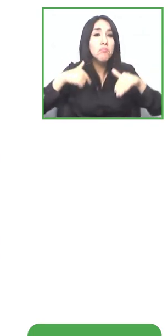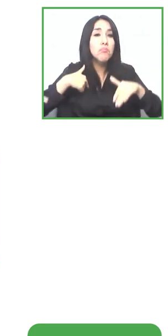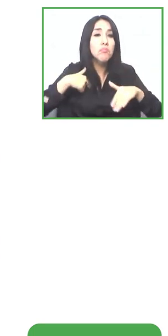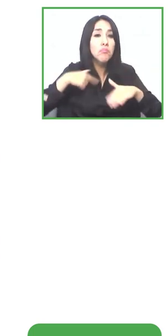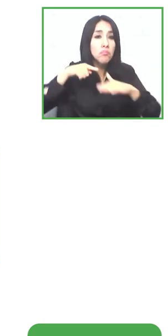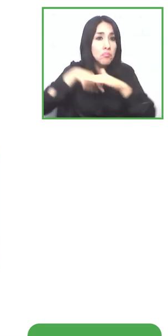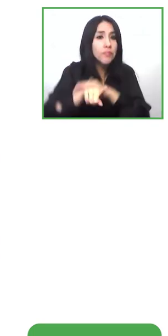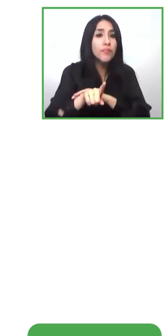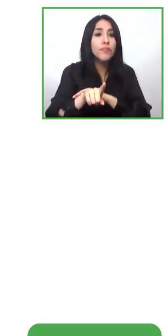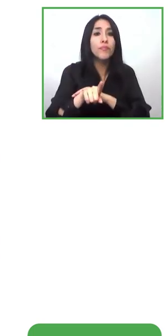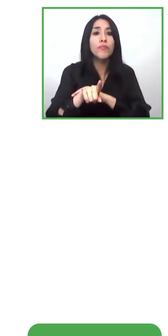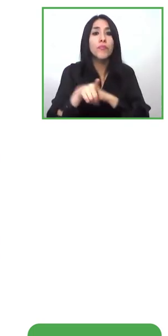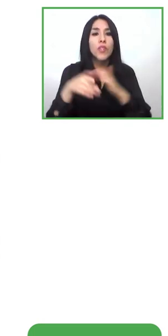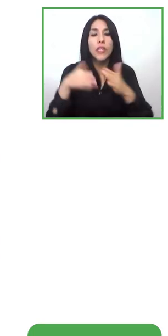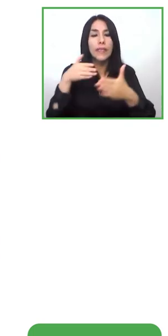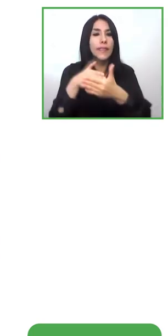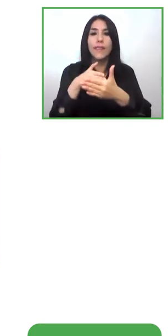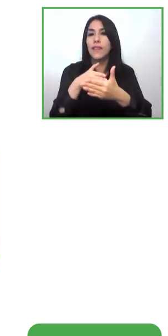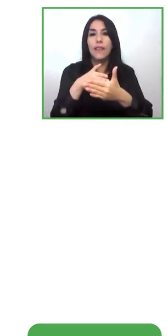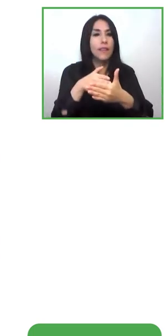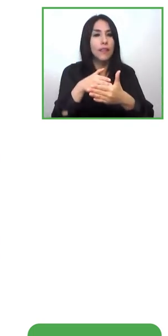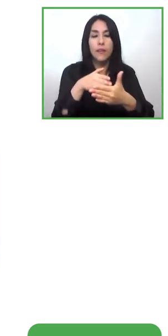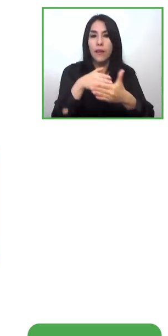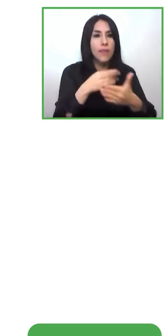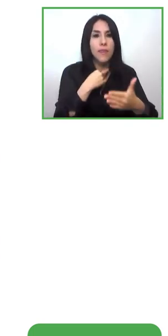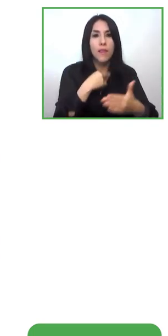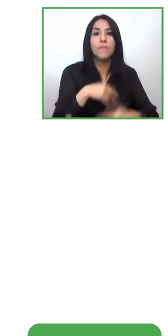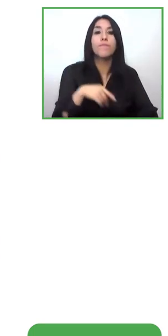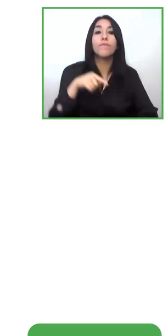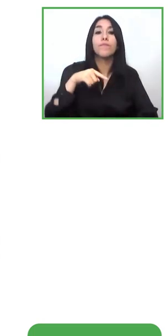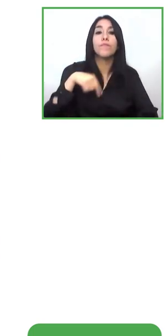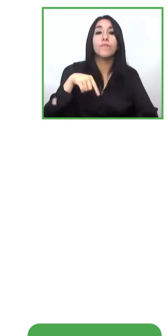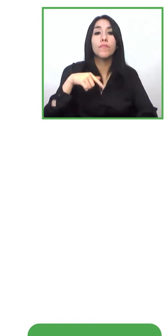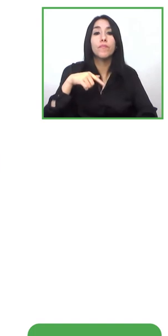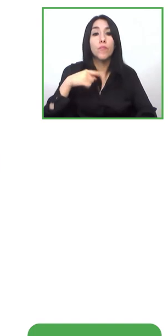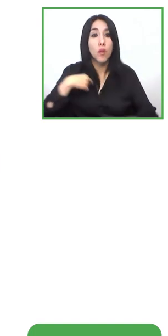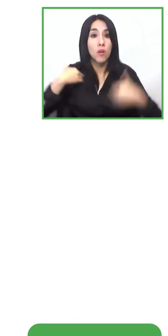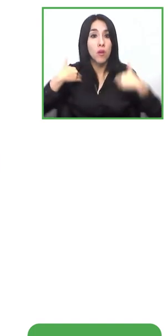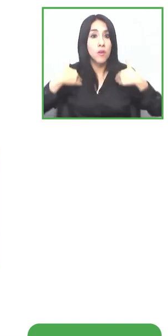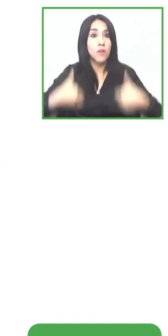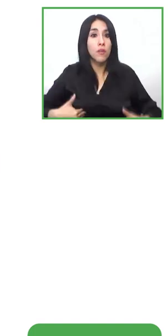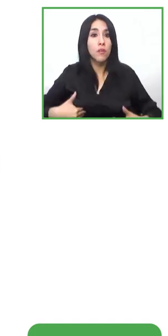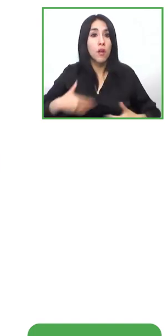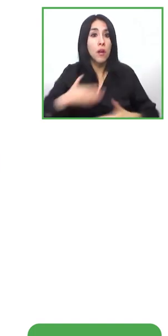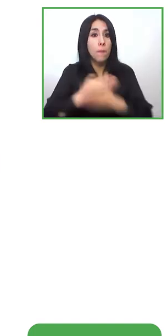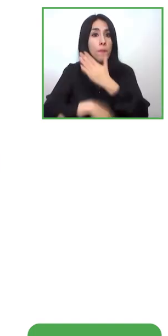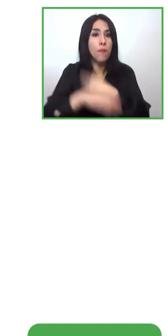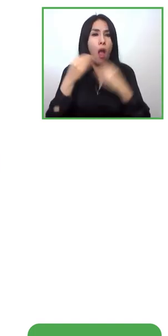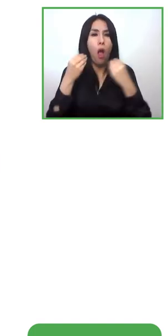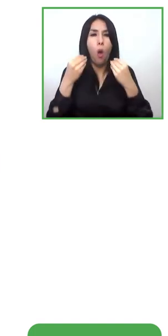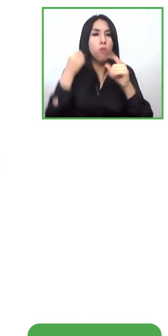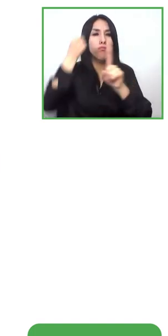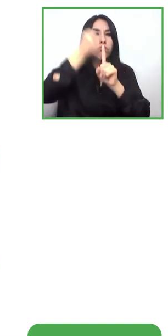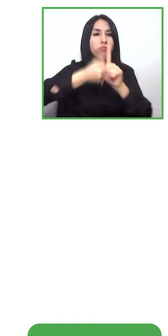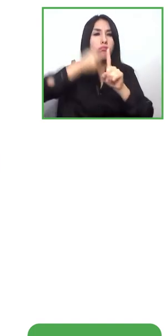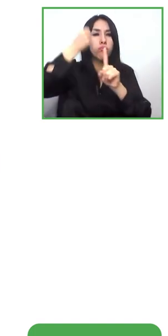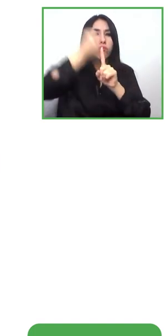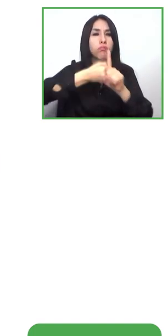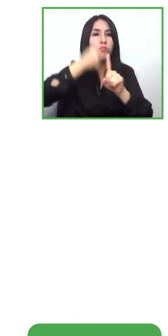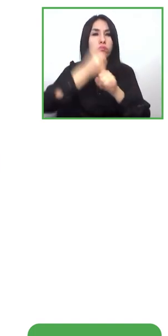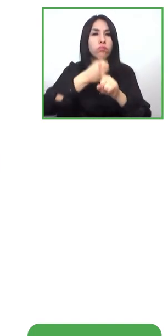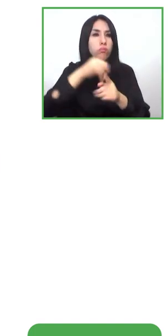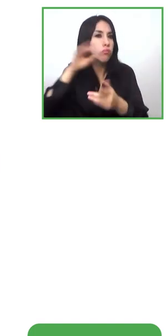much. So what should we do as disabled people? Sometimes we don't know much about our rights. Sometimes